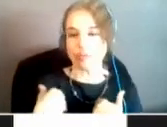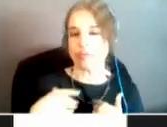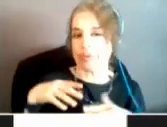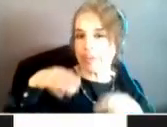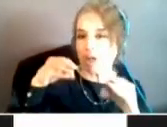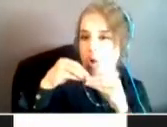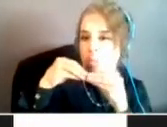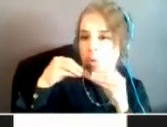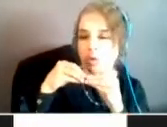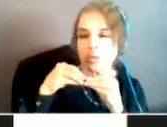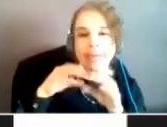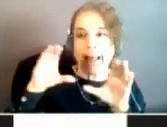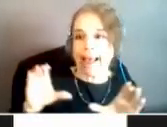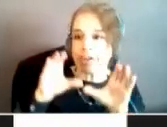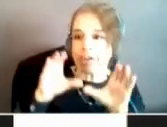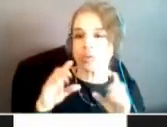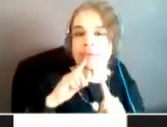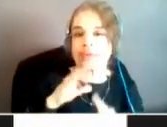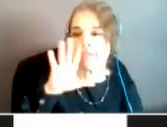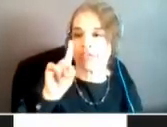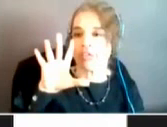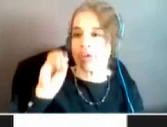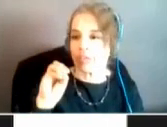take more extreme actions. Next slide.